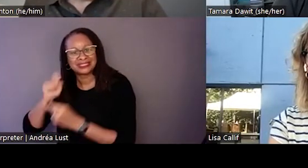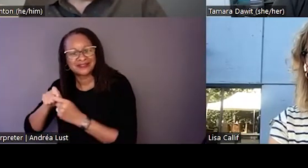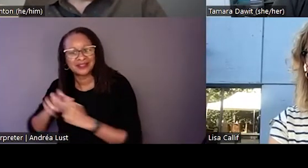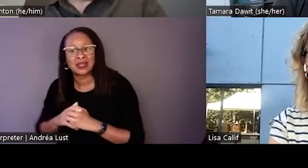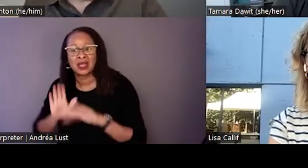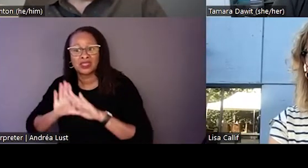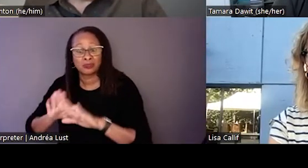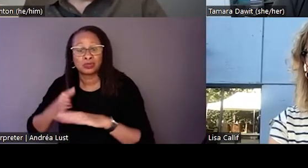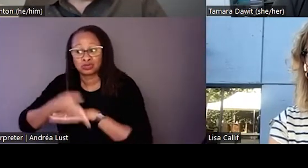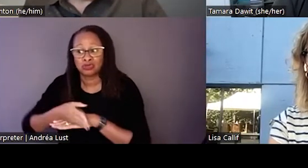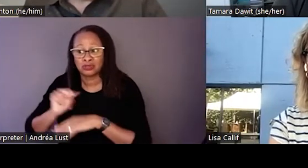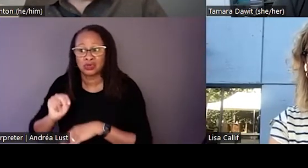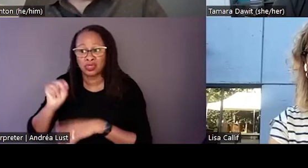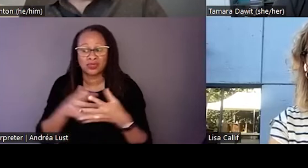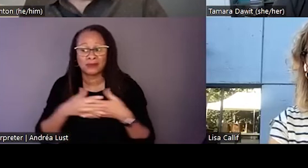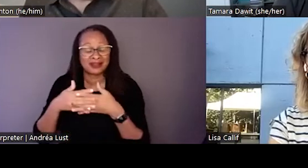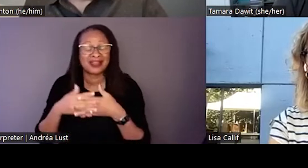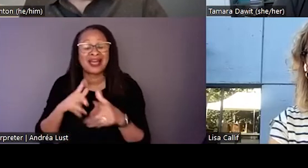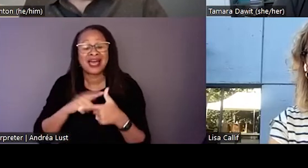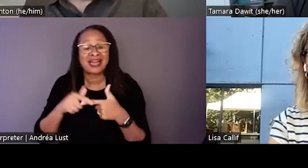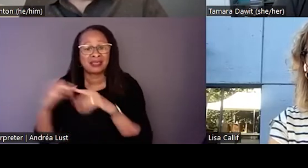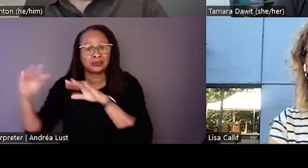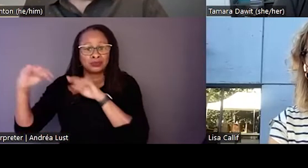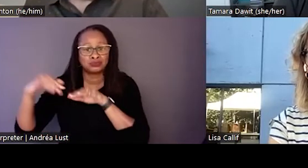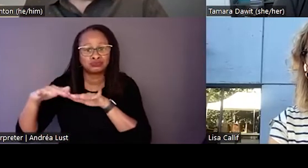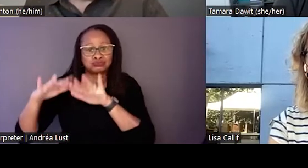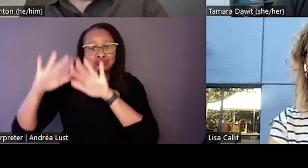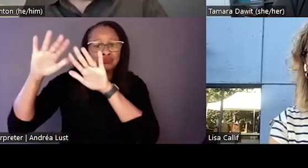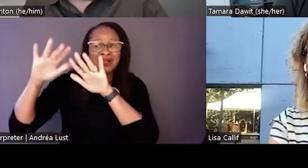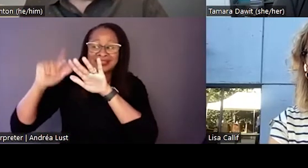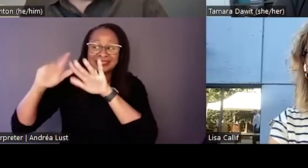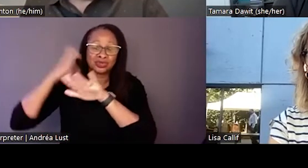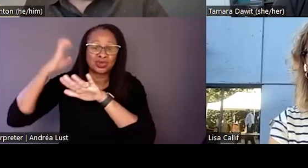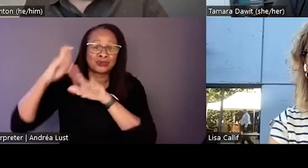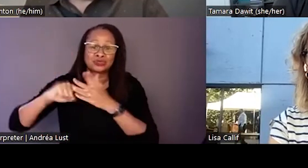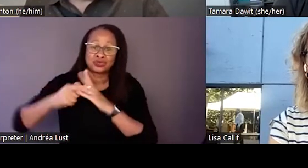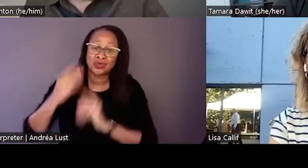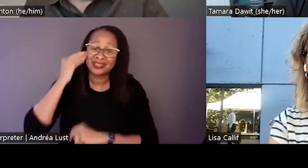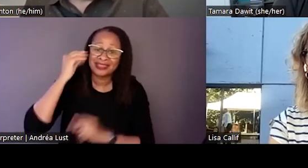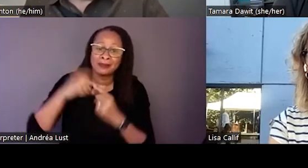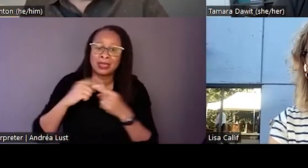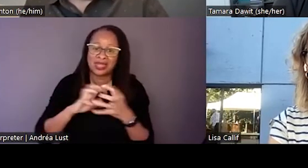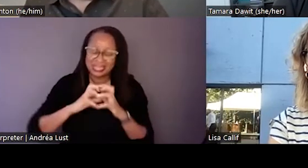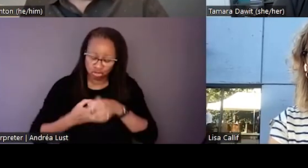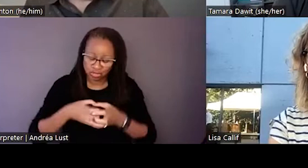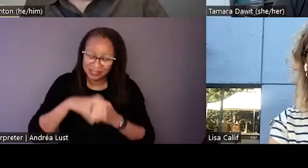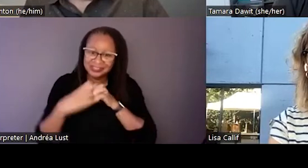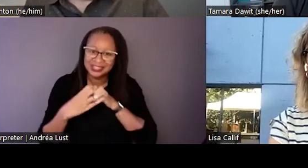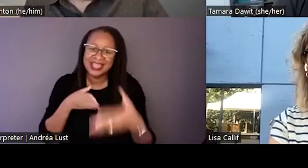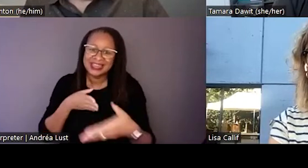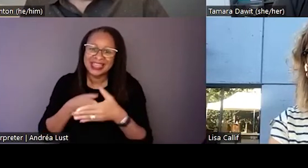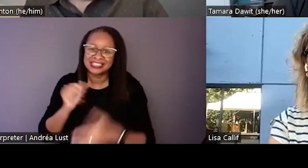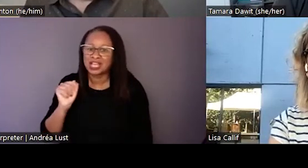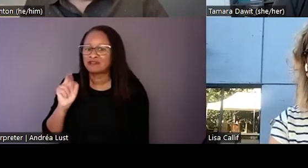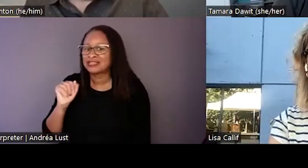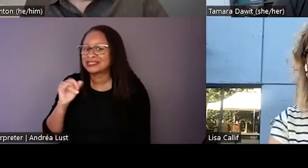across North America and slowly the trickle into Europe to start to think about intersectionality and anti-racism as we